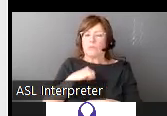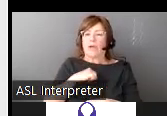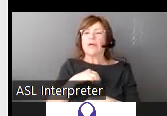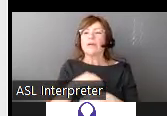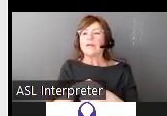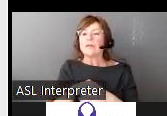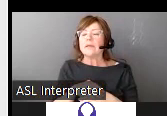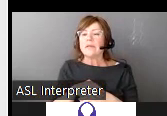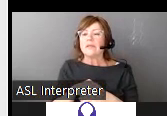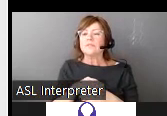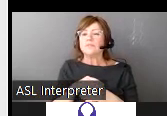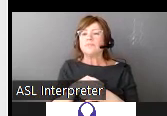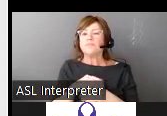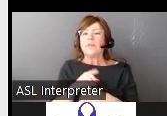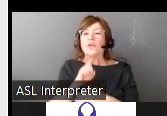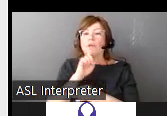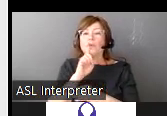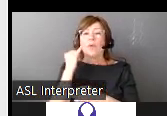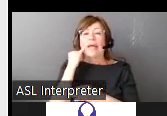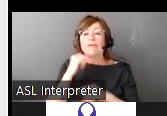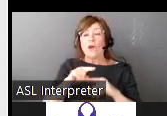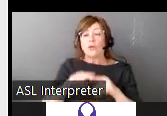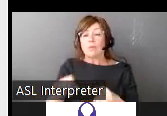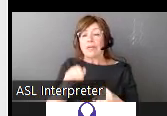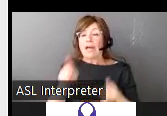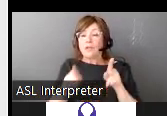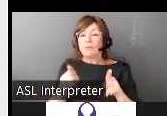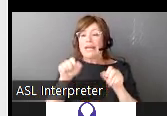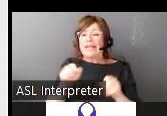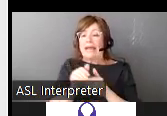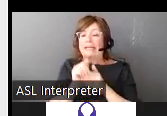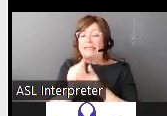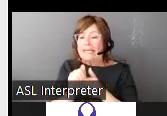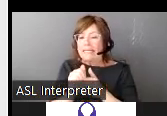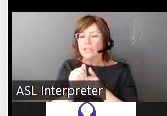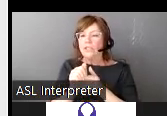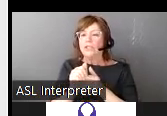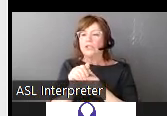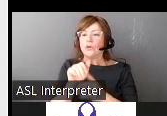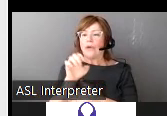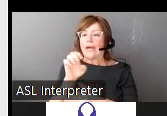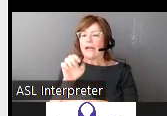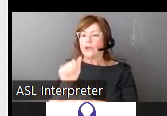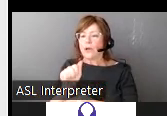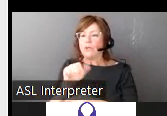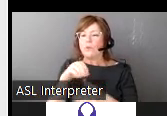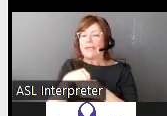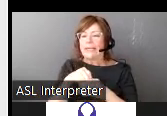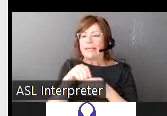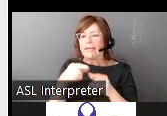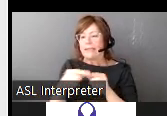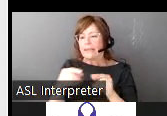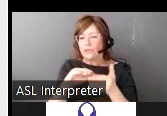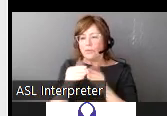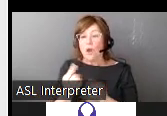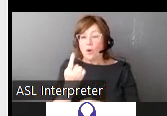physical dependence might lead to social isolation and elder abuse in the Cantonese-speaking community. One older man jokingly